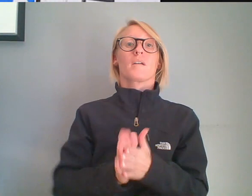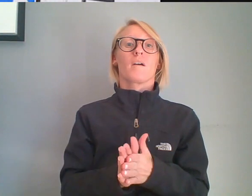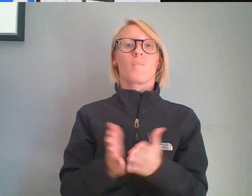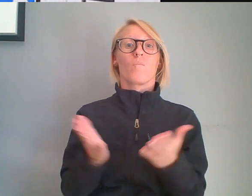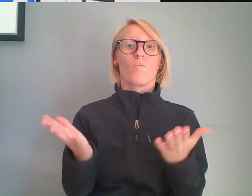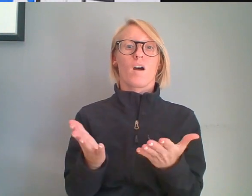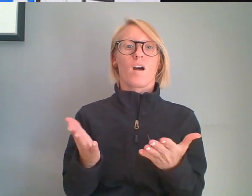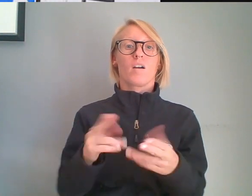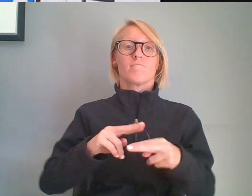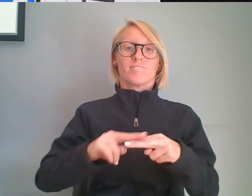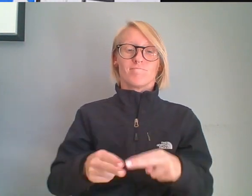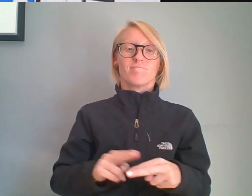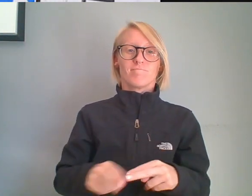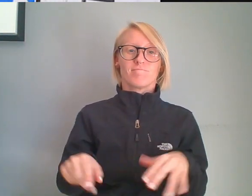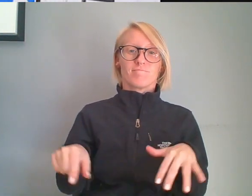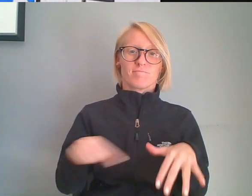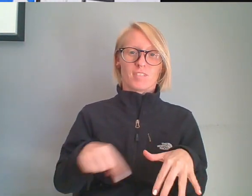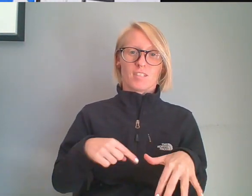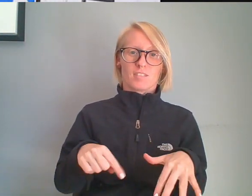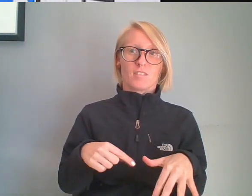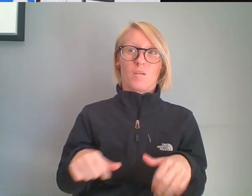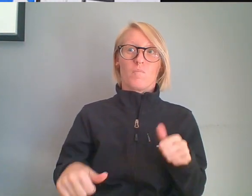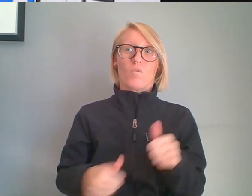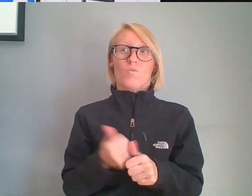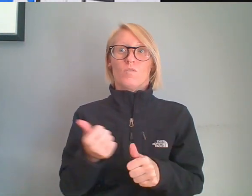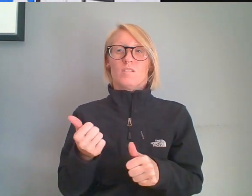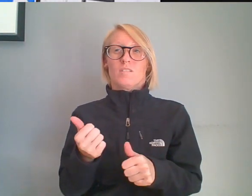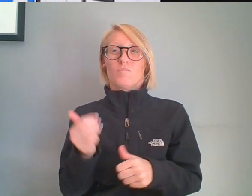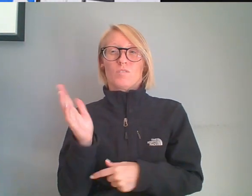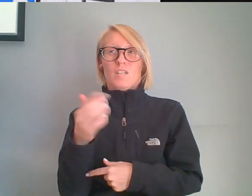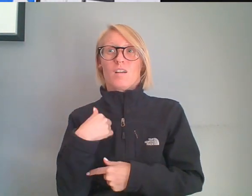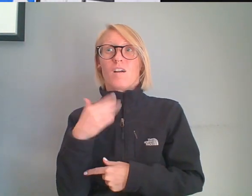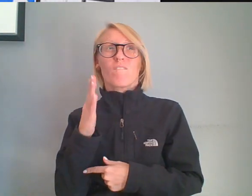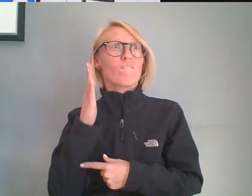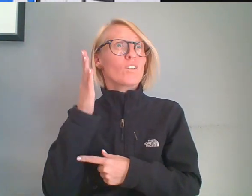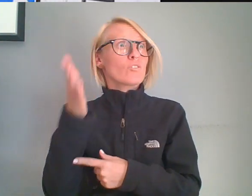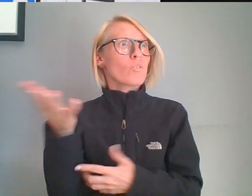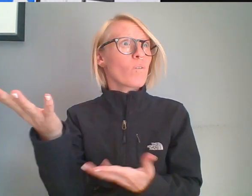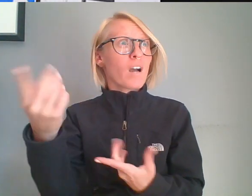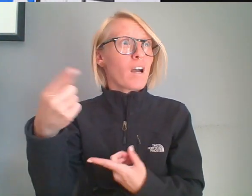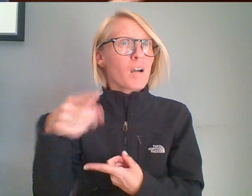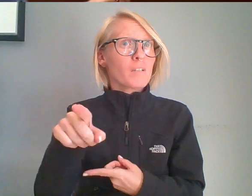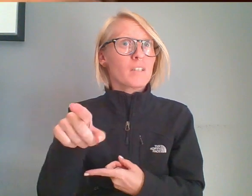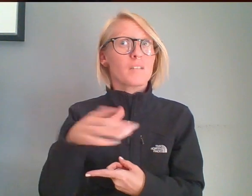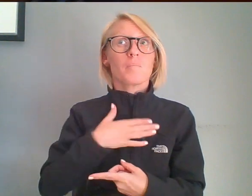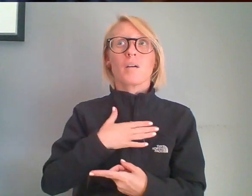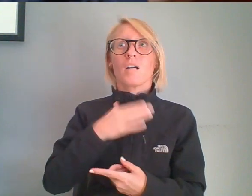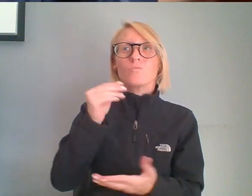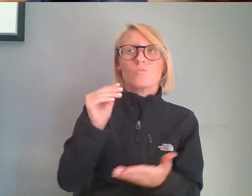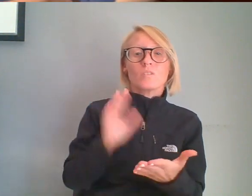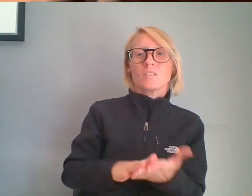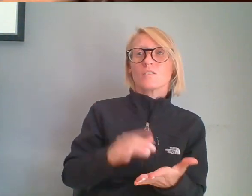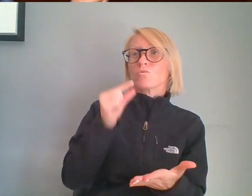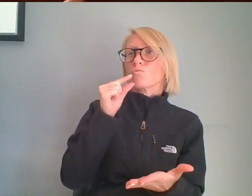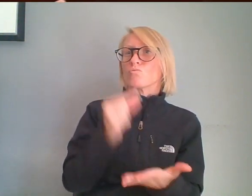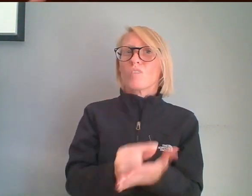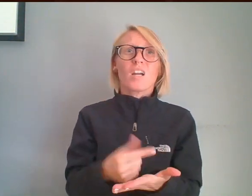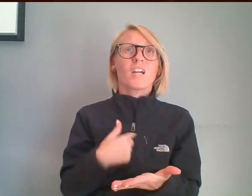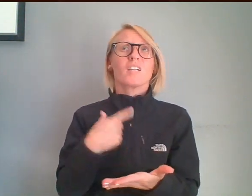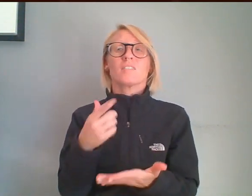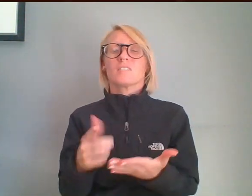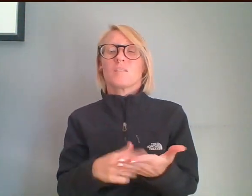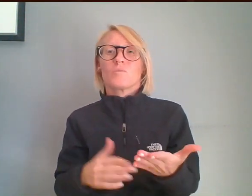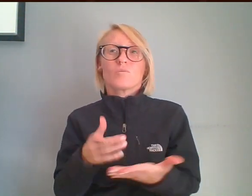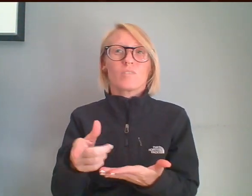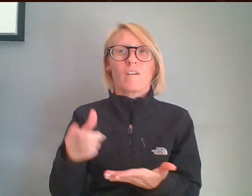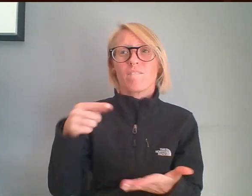of us, when we present, are worried about the future consequences. My students are worried they're not going to get the right grade. Some of you are worried you might not get the funding,